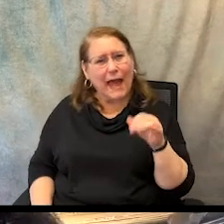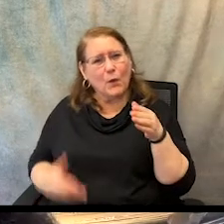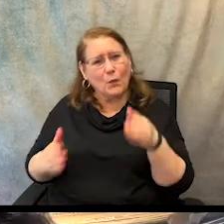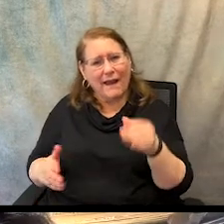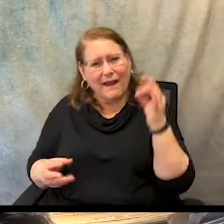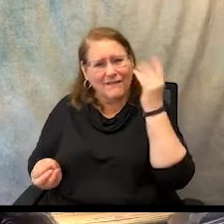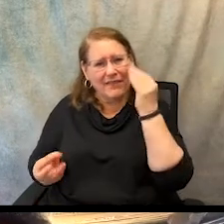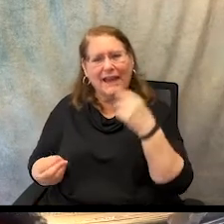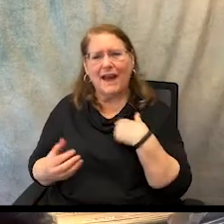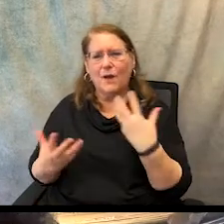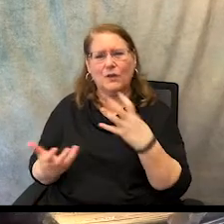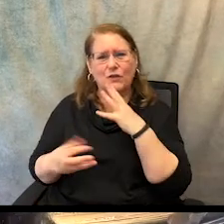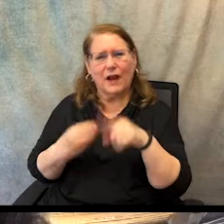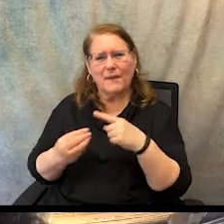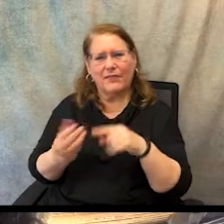wanted